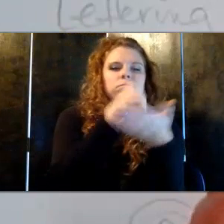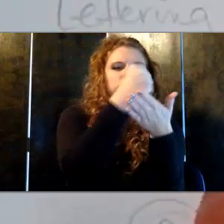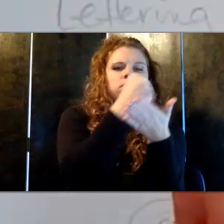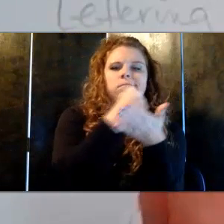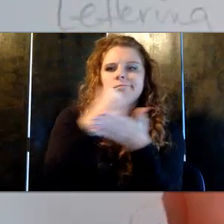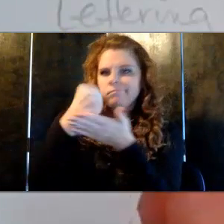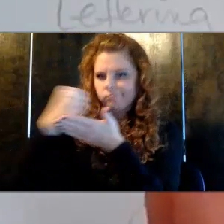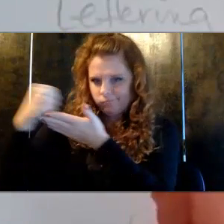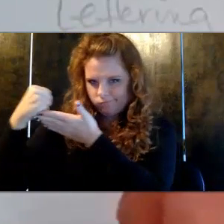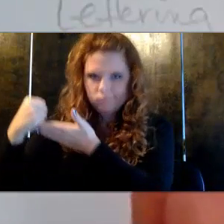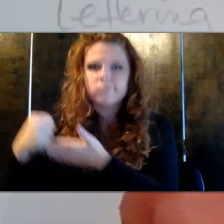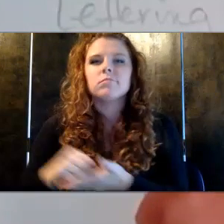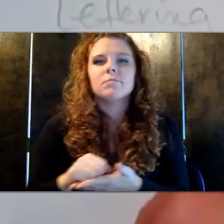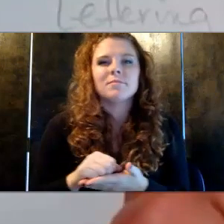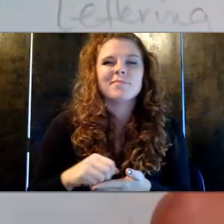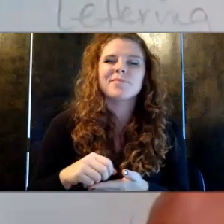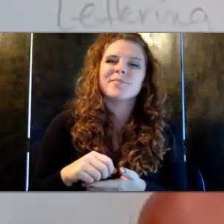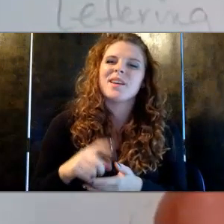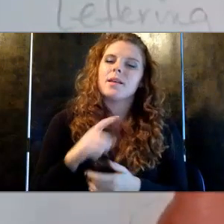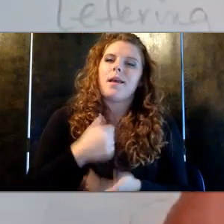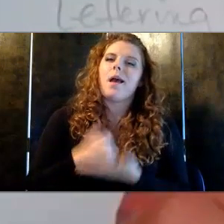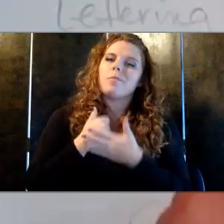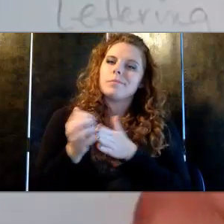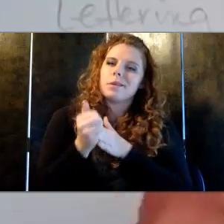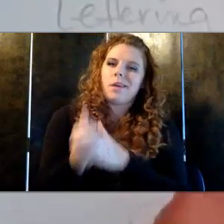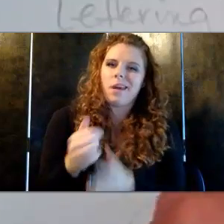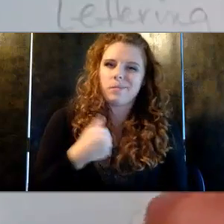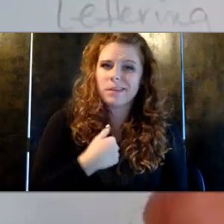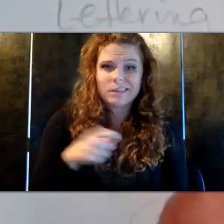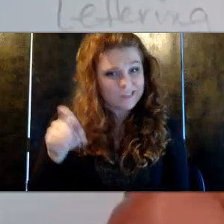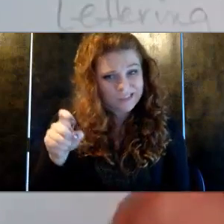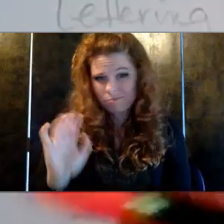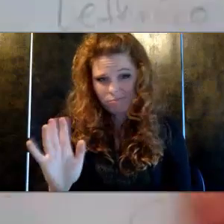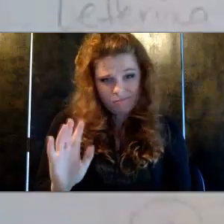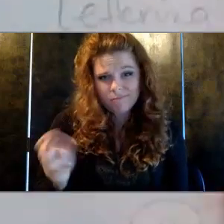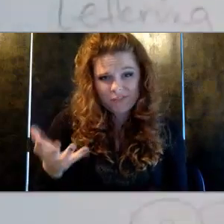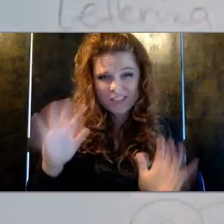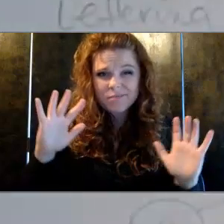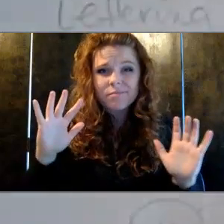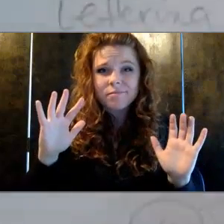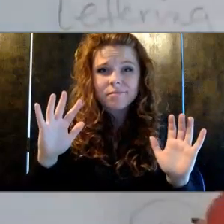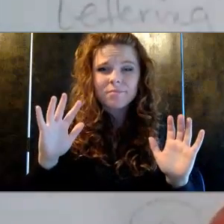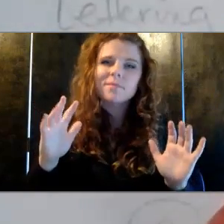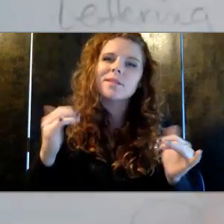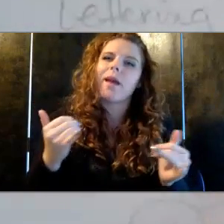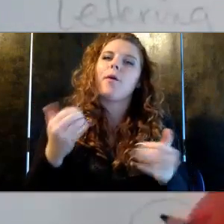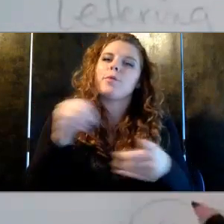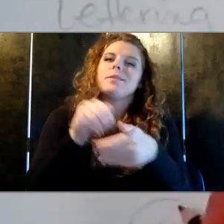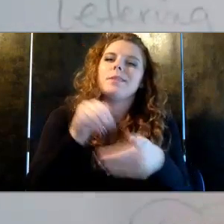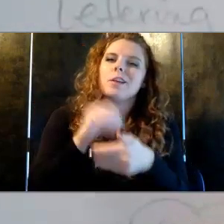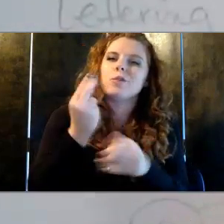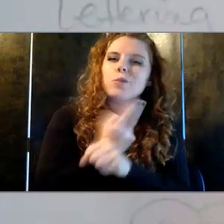or what I call the bones of the letter, because that just kind of was a guideline for me. I don't need those there anymore. I can fill them in with color or pattern or